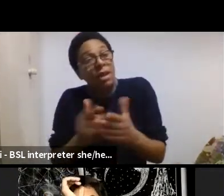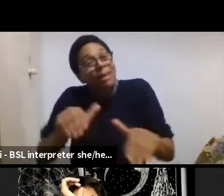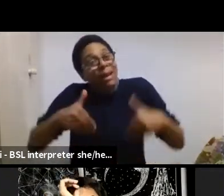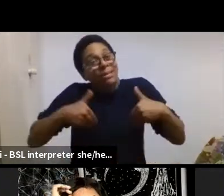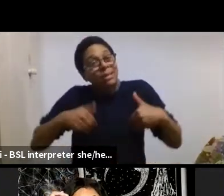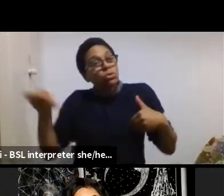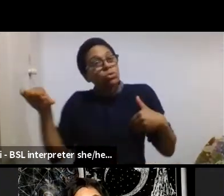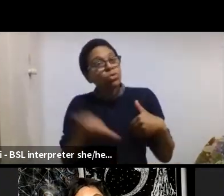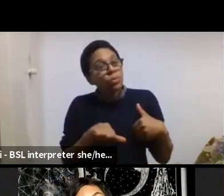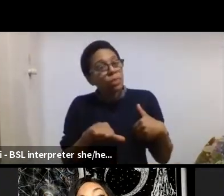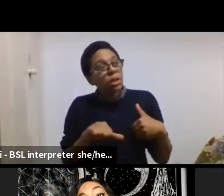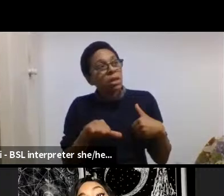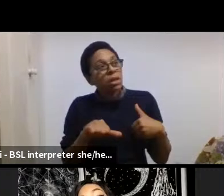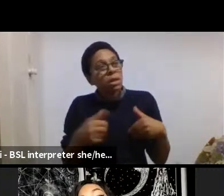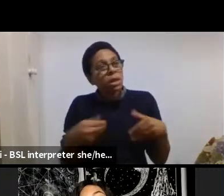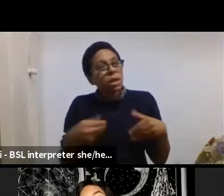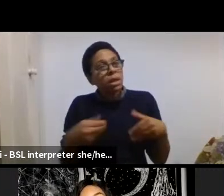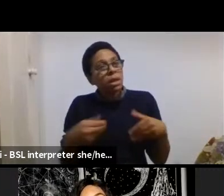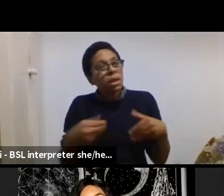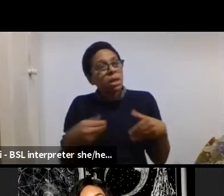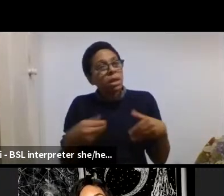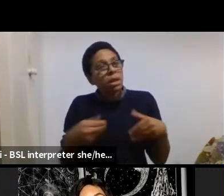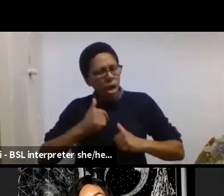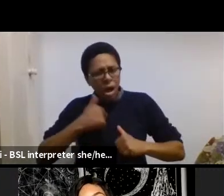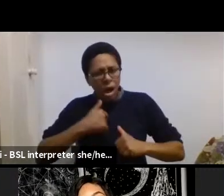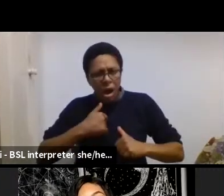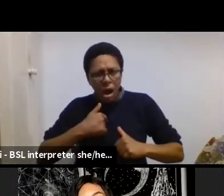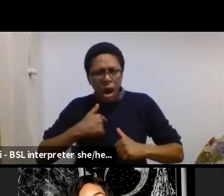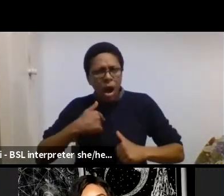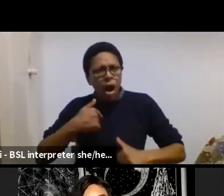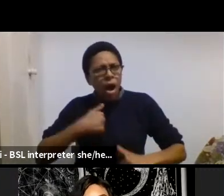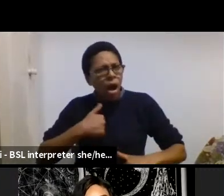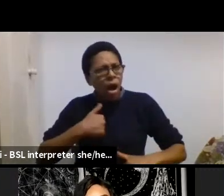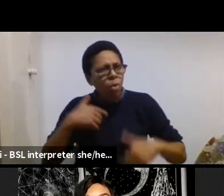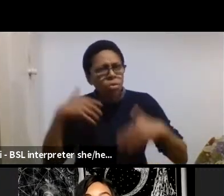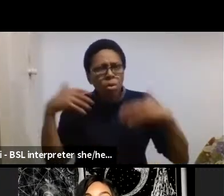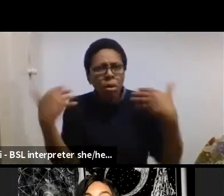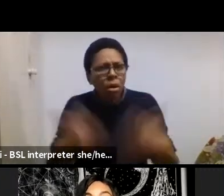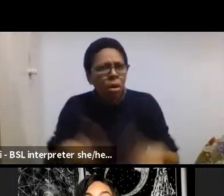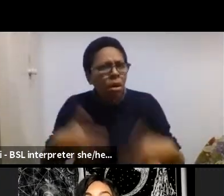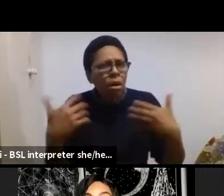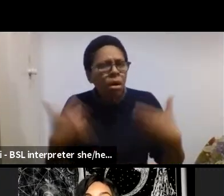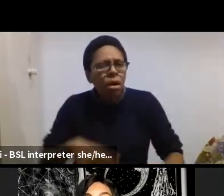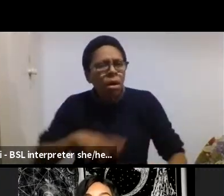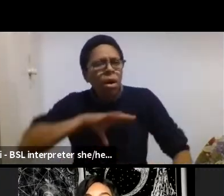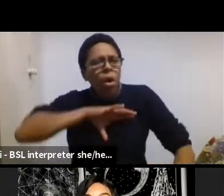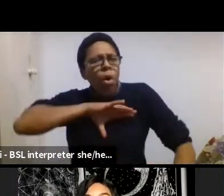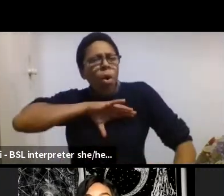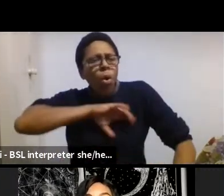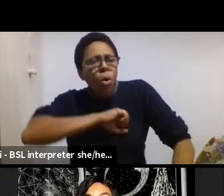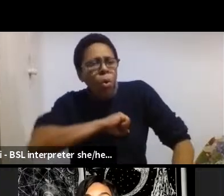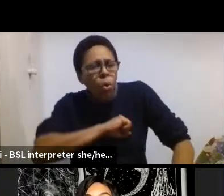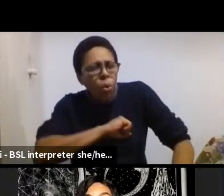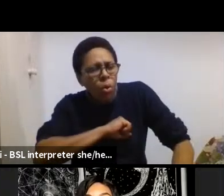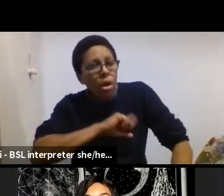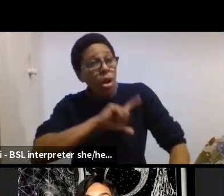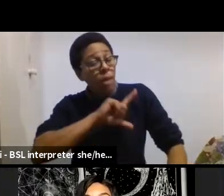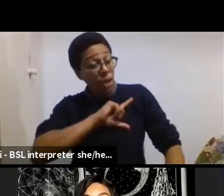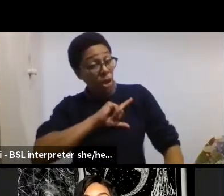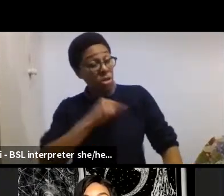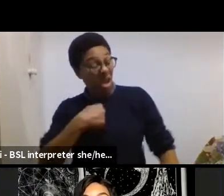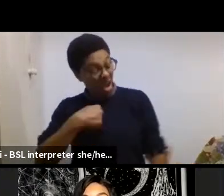Pride. And it really like hurt because I read out to them,